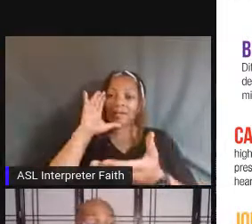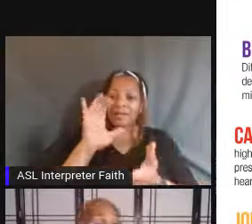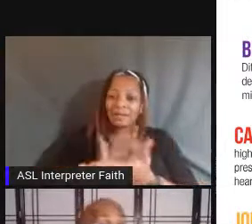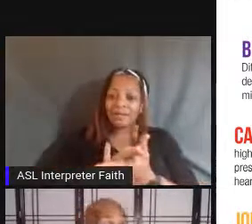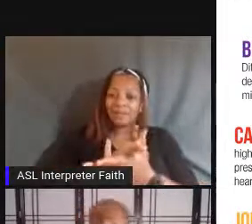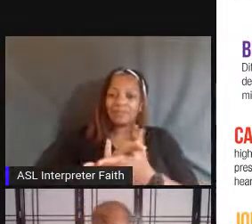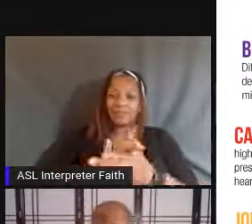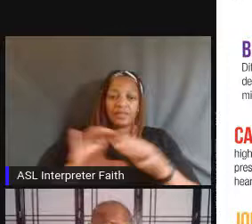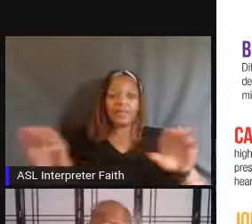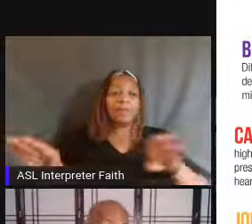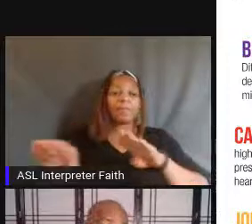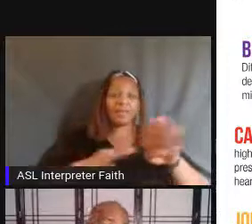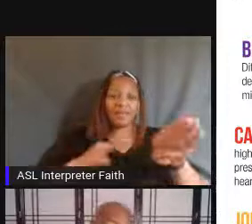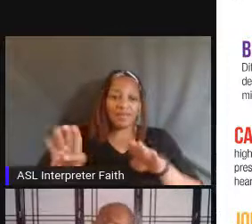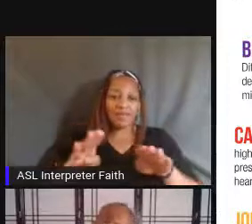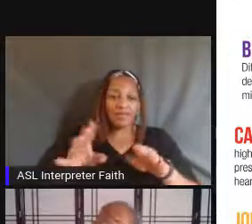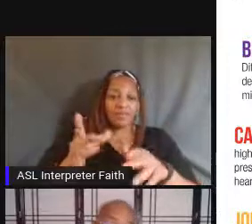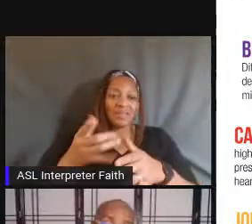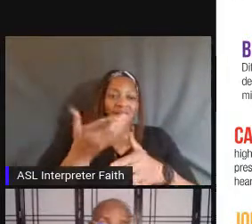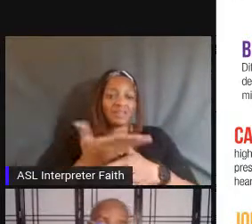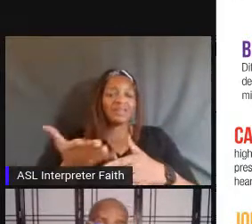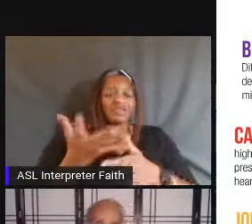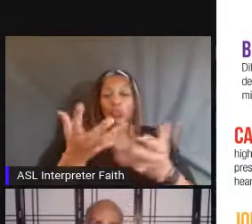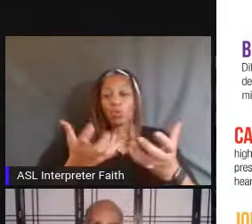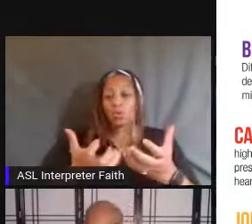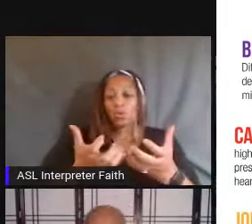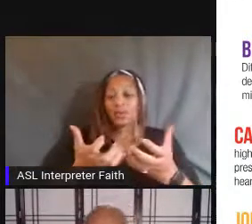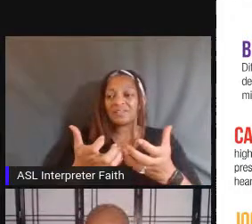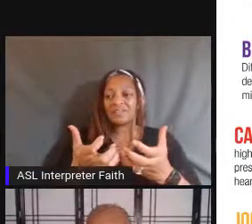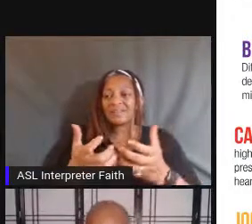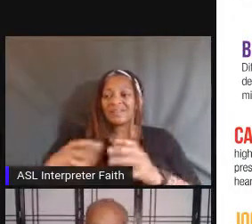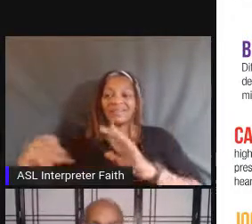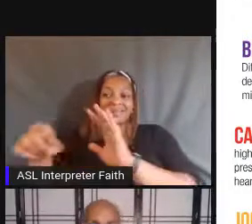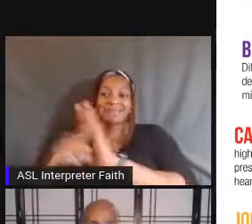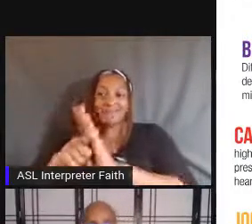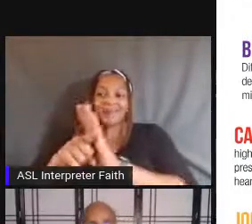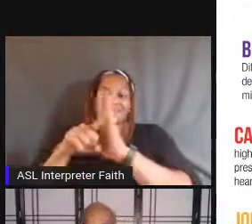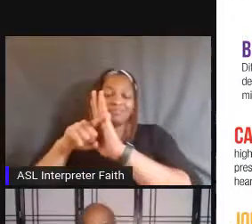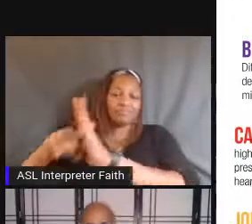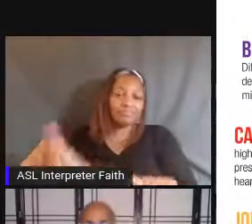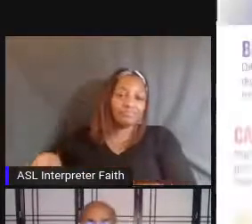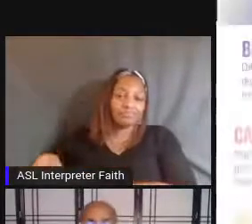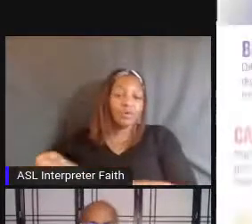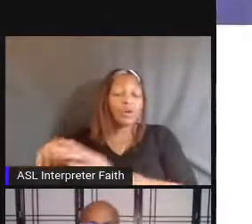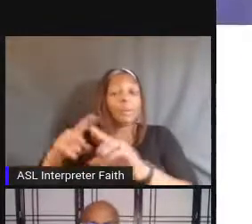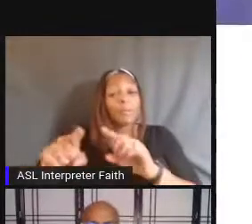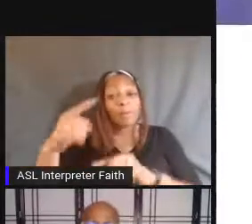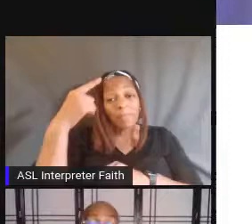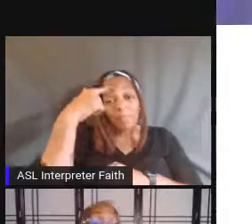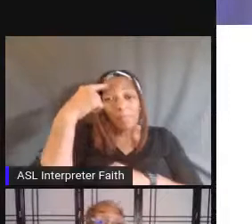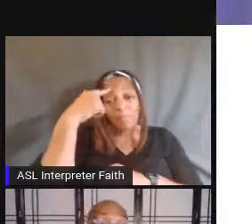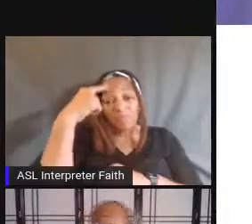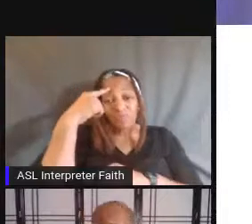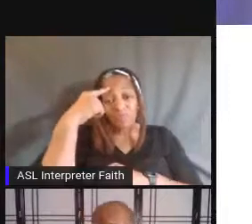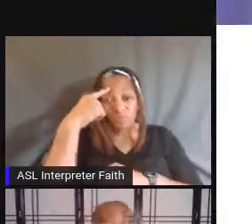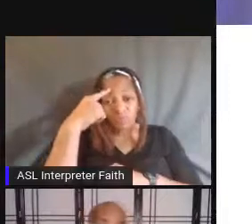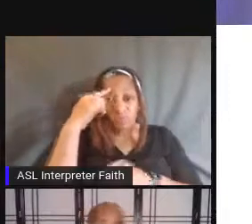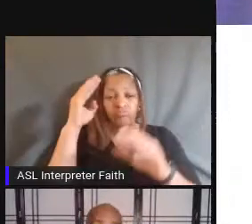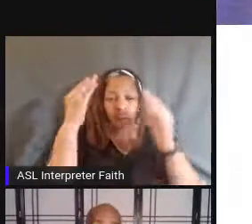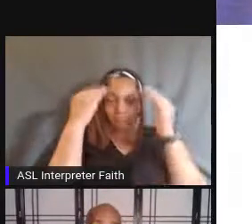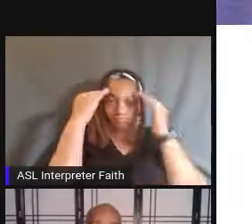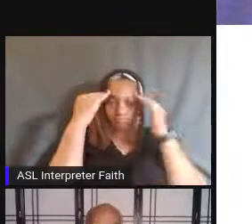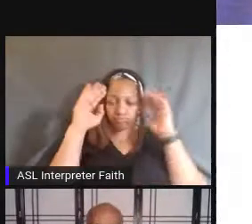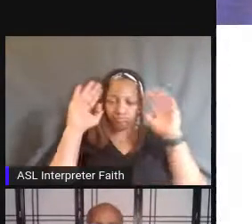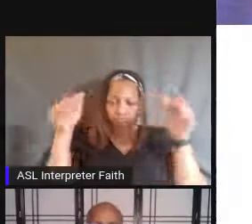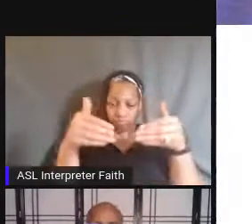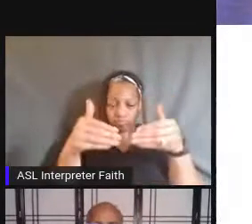have what you do want rather than what you don't want. But you do have to be mindful of that. You do have to be aware of it.